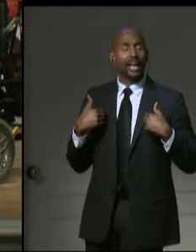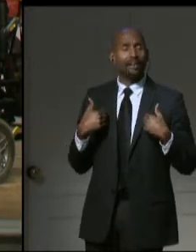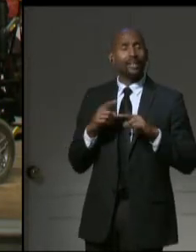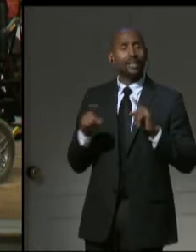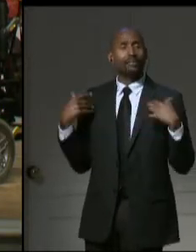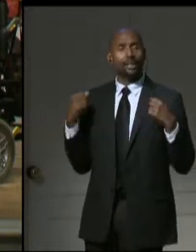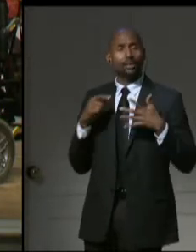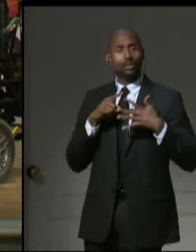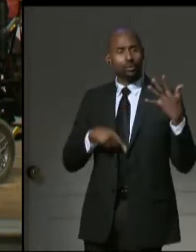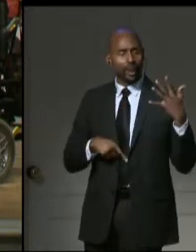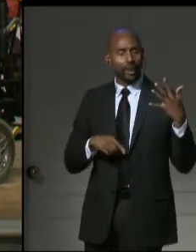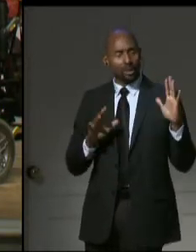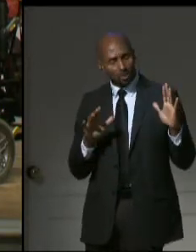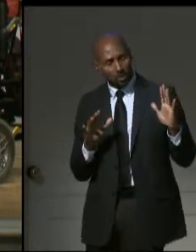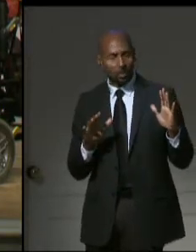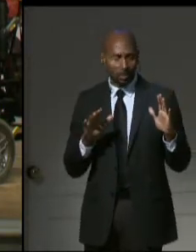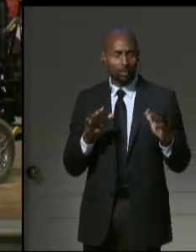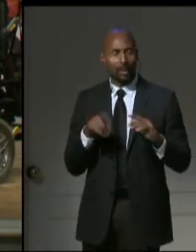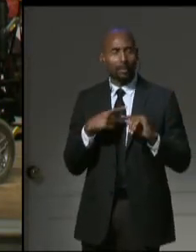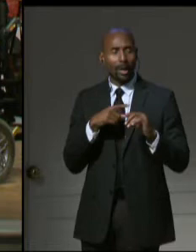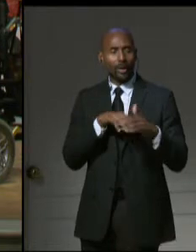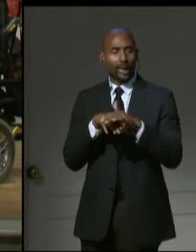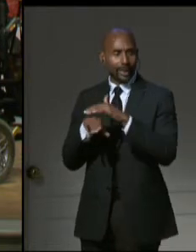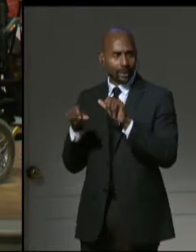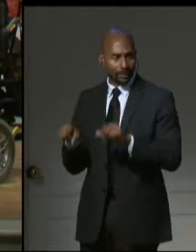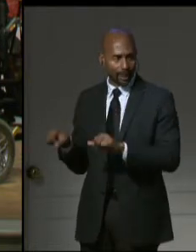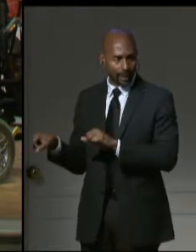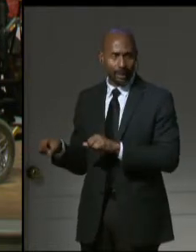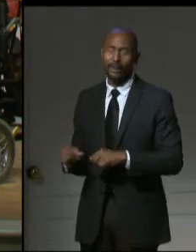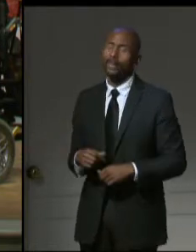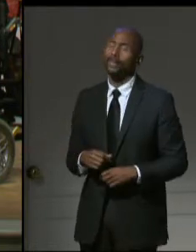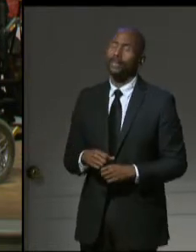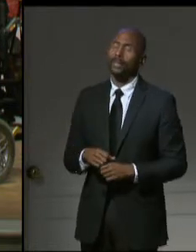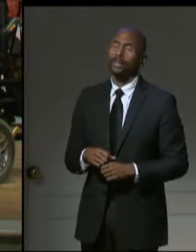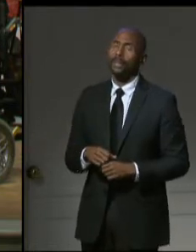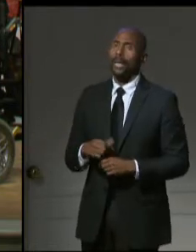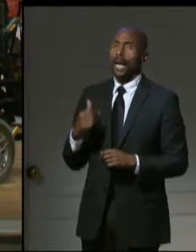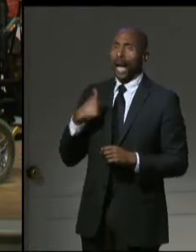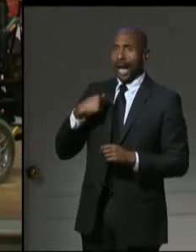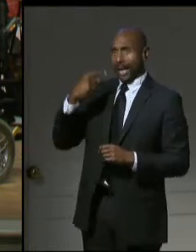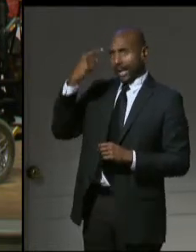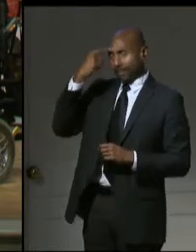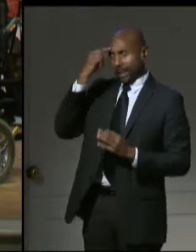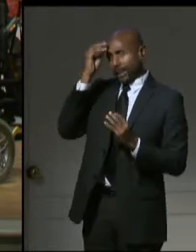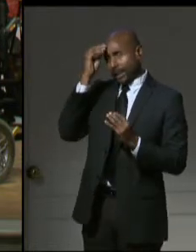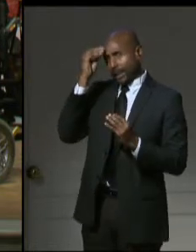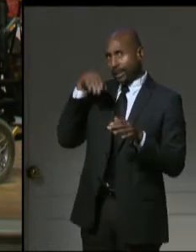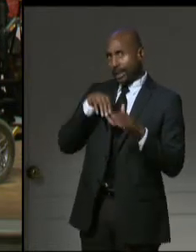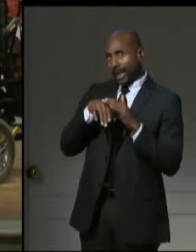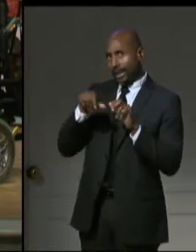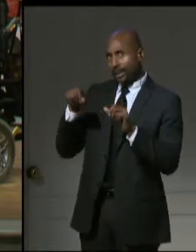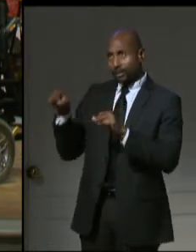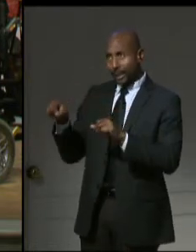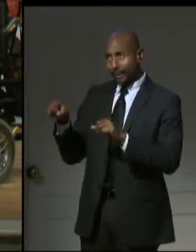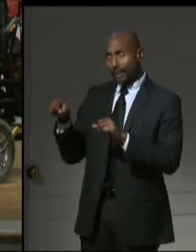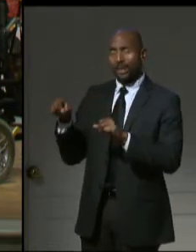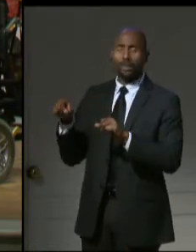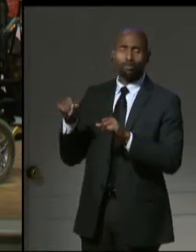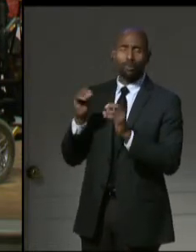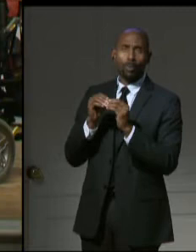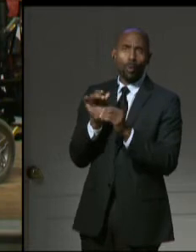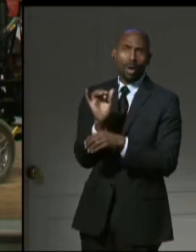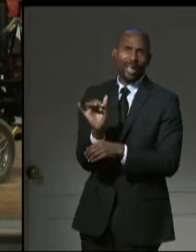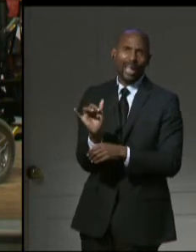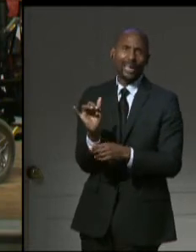different strengths, if you will, in terms of accessibility. So in my mind, accessibility was more